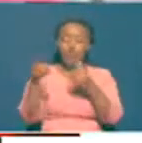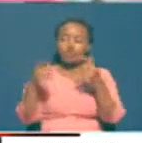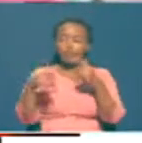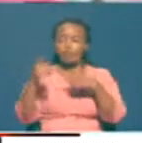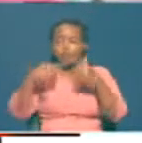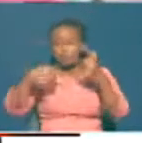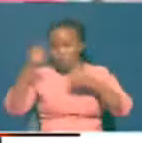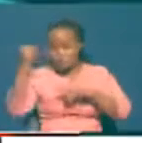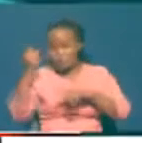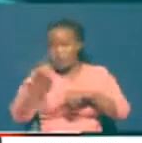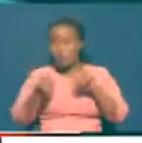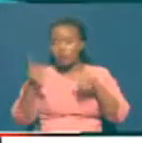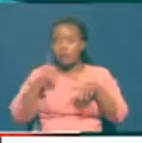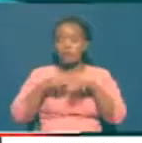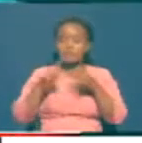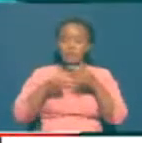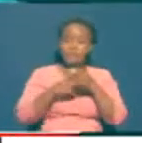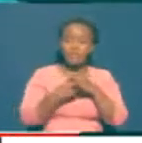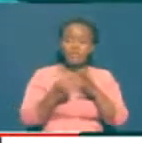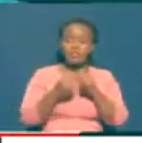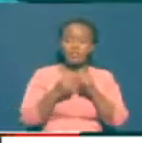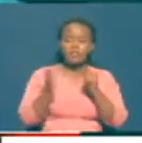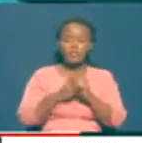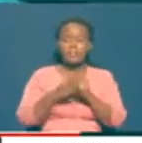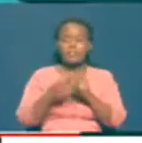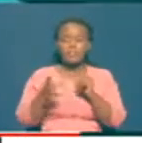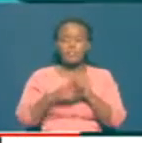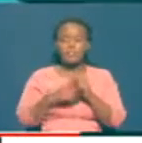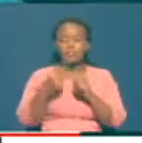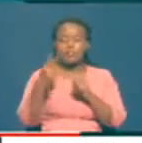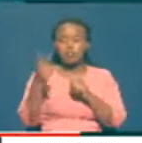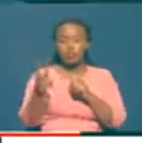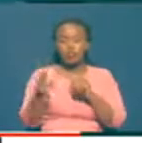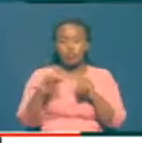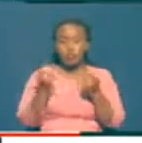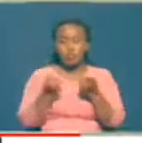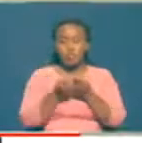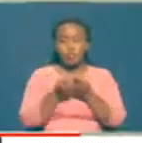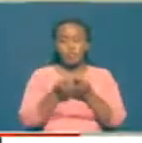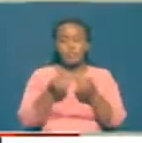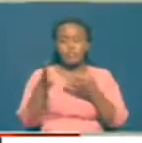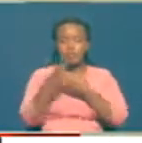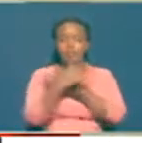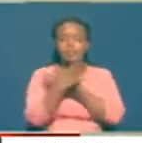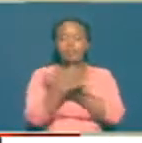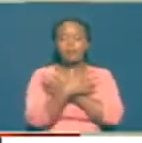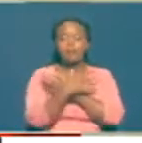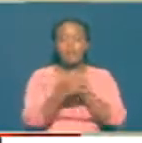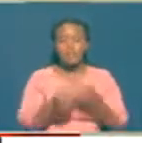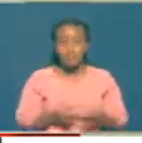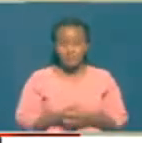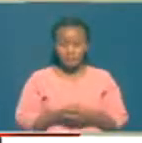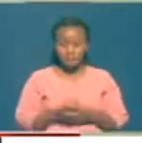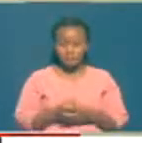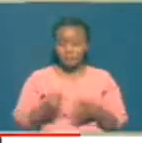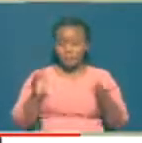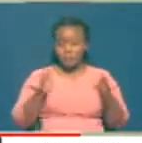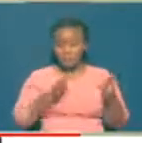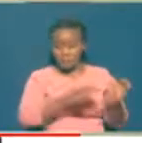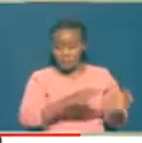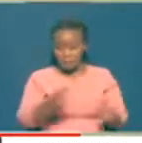since they started doing so at the 1972 Paralympic Games in Heidelberg, Germany. Maandalizi ambayo